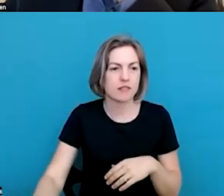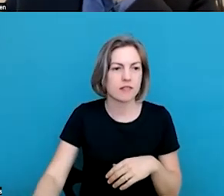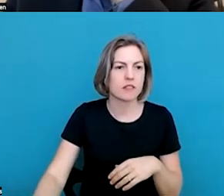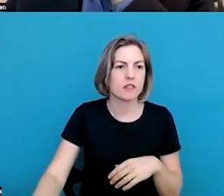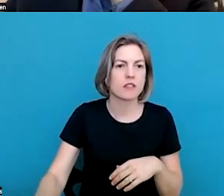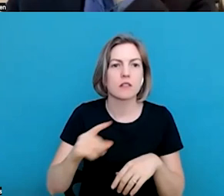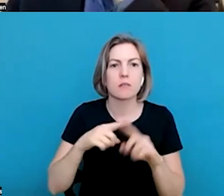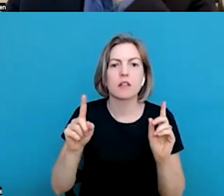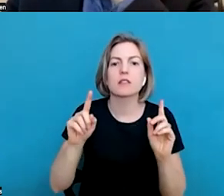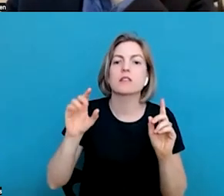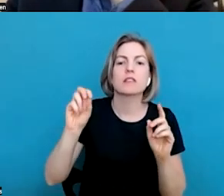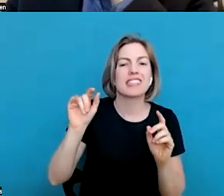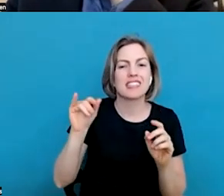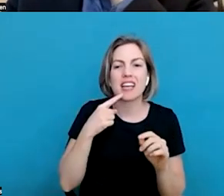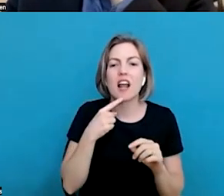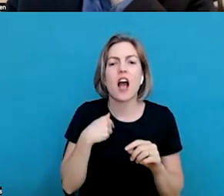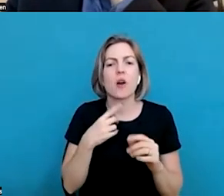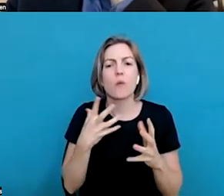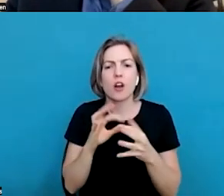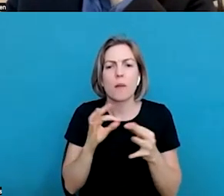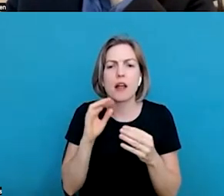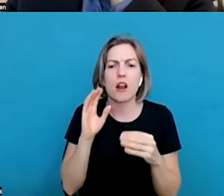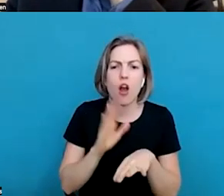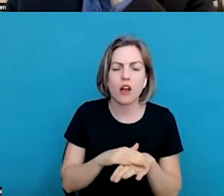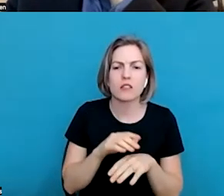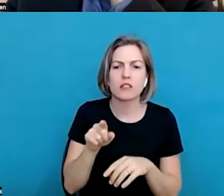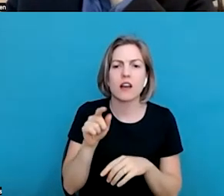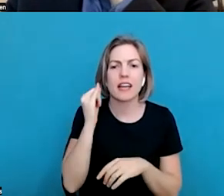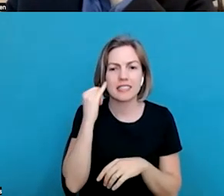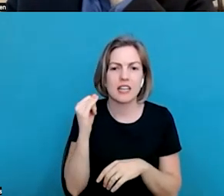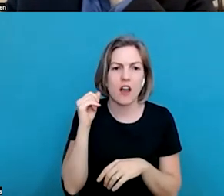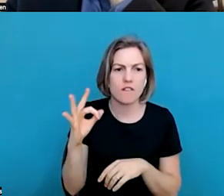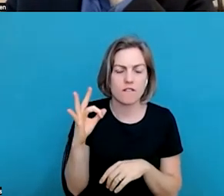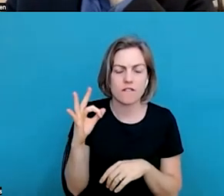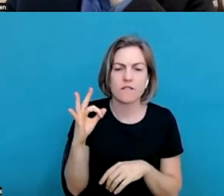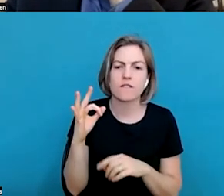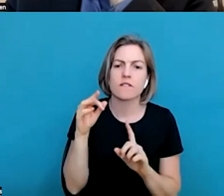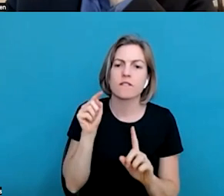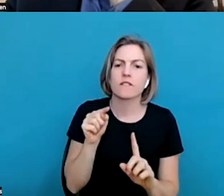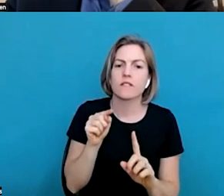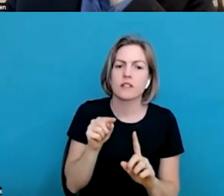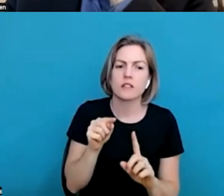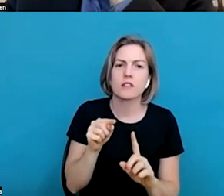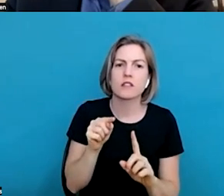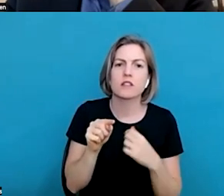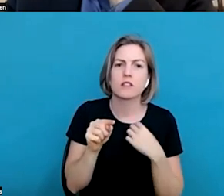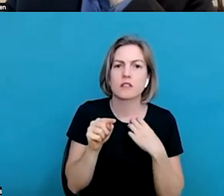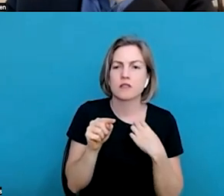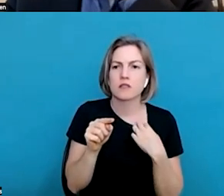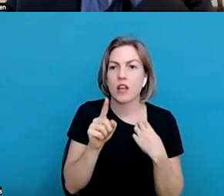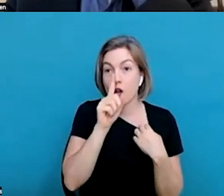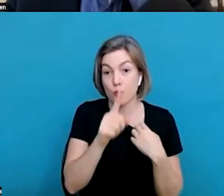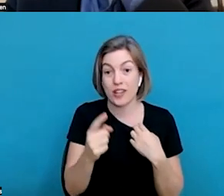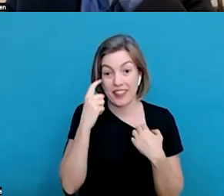But essentially wanted to comment on the idea of this I really